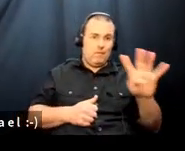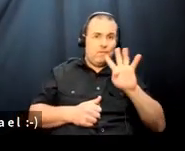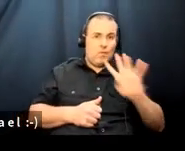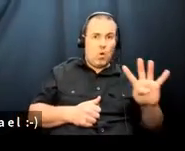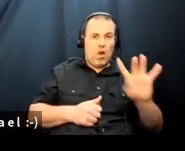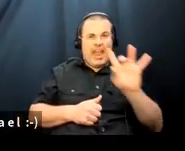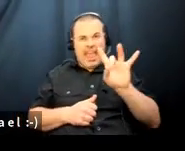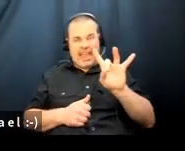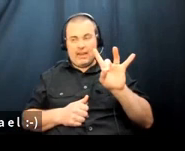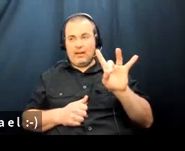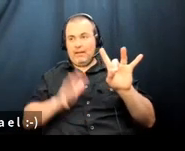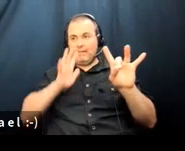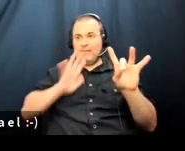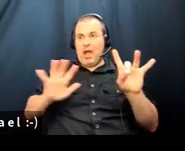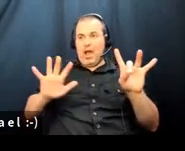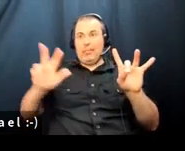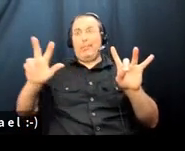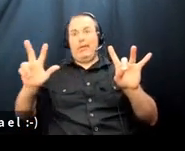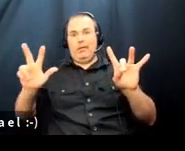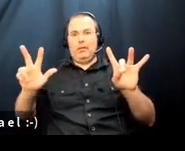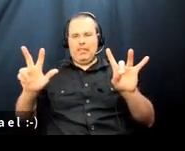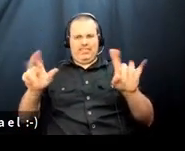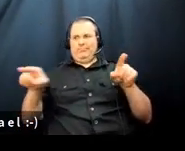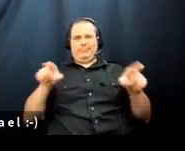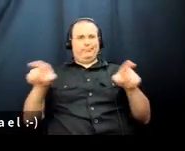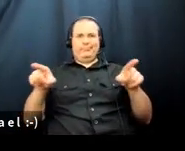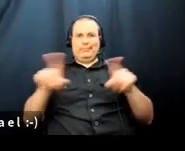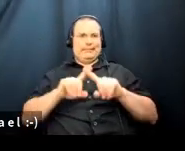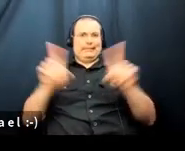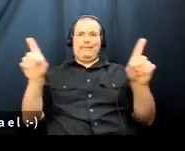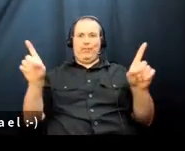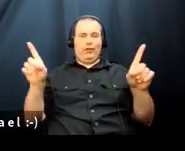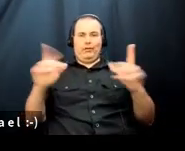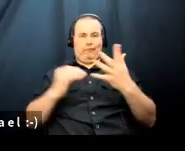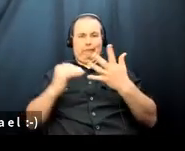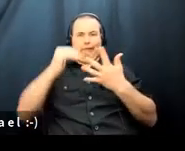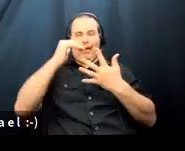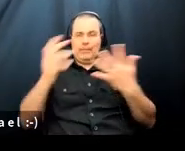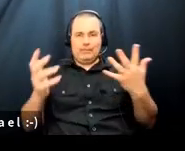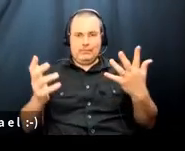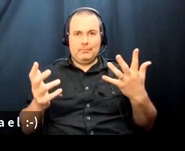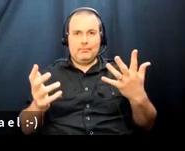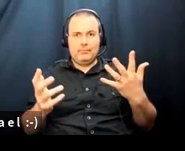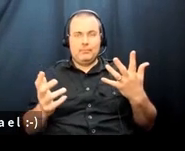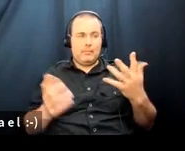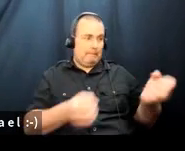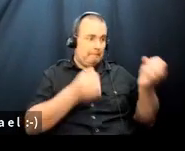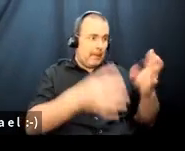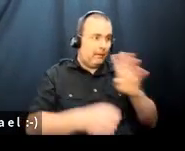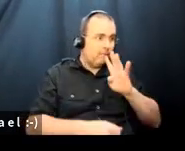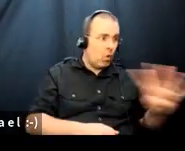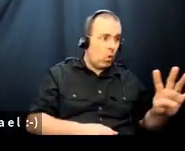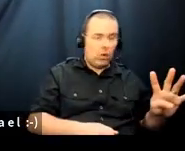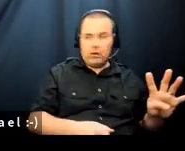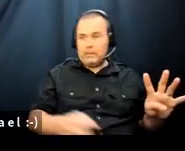That's like teaching 2 different classes. If you have a whole lot of 4-year-olds and a whole lot of already